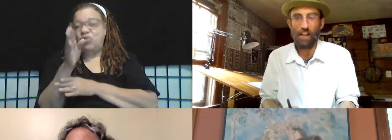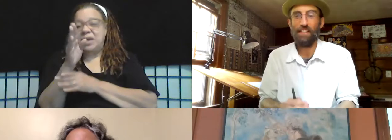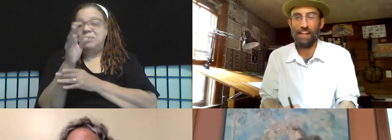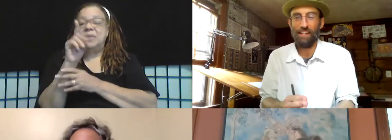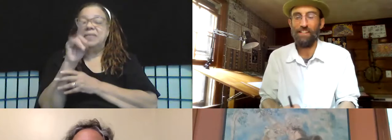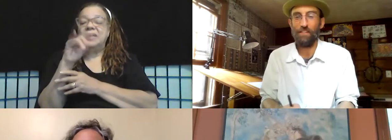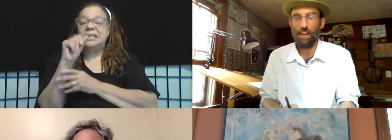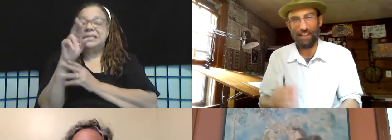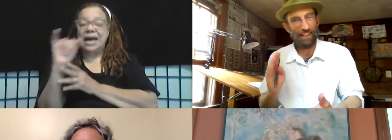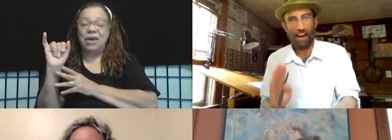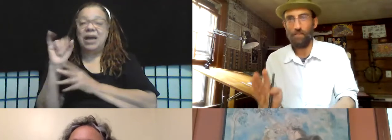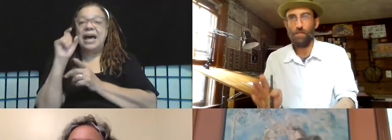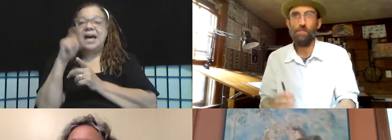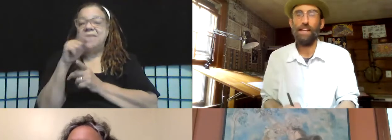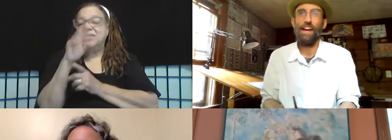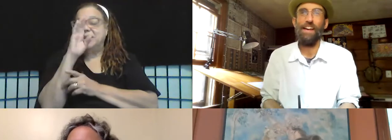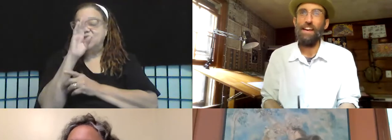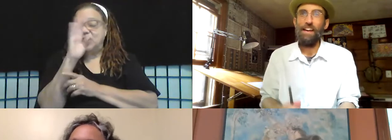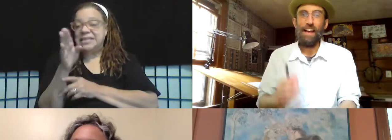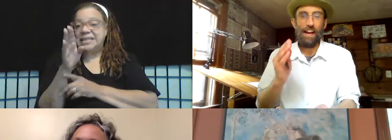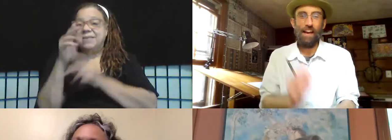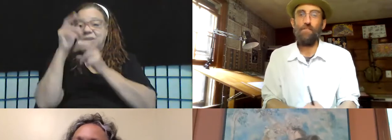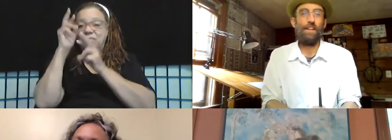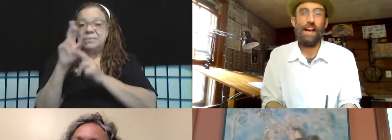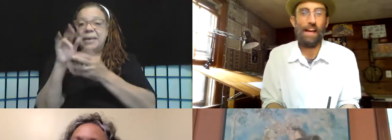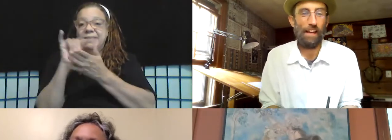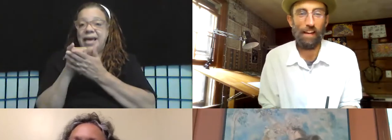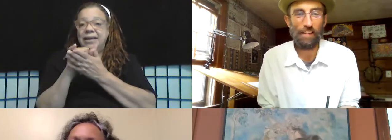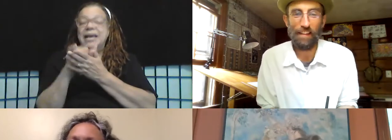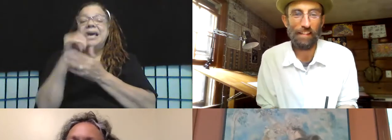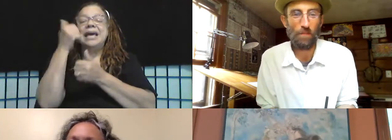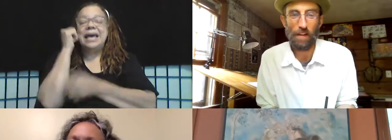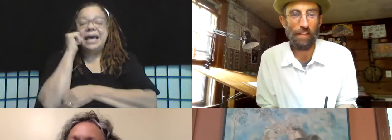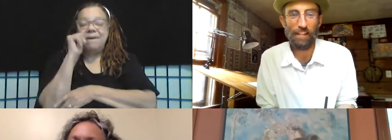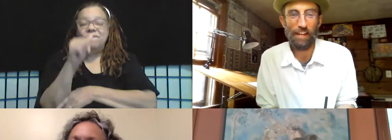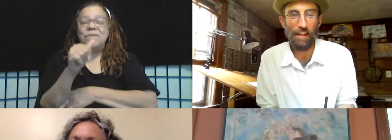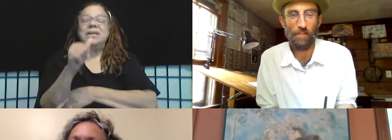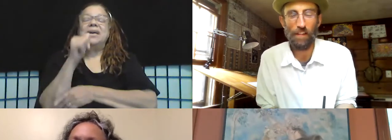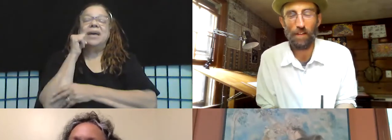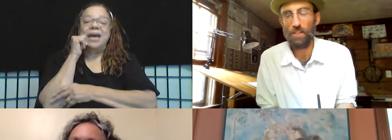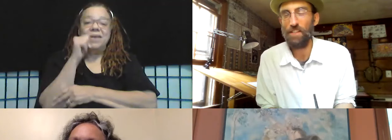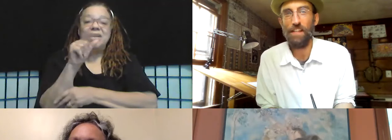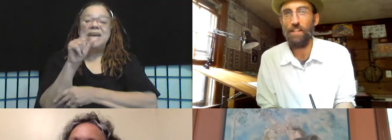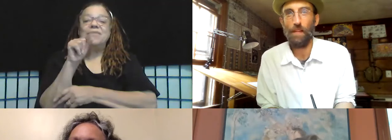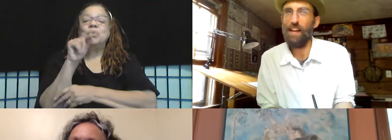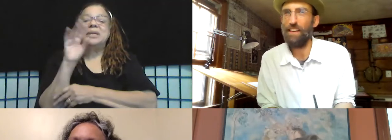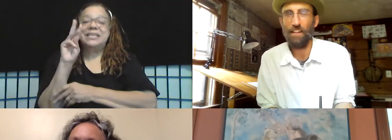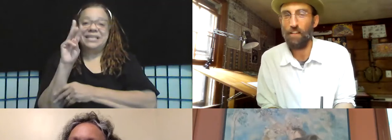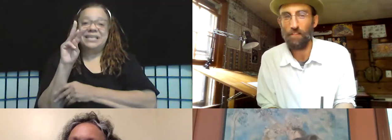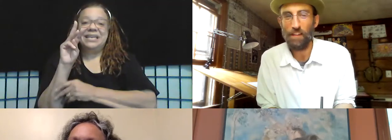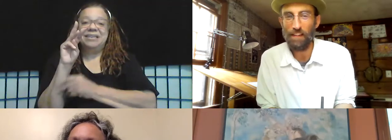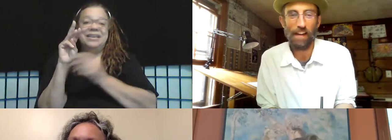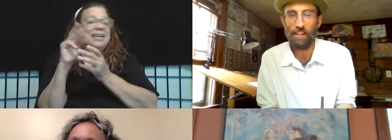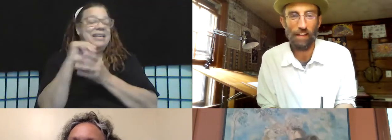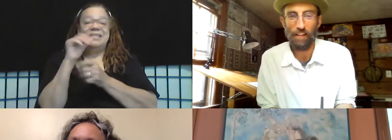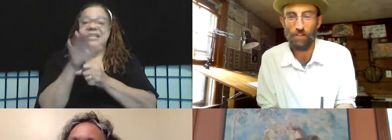have to just stick to his story because I have to respect that. And every day since 2016, I feel like was just teaching me that's not